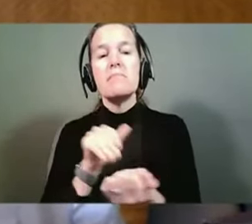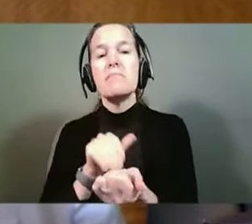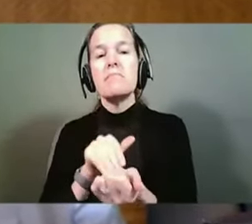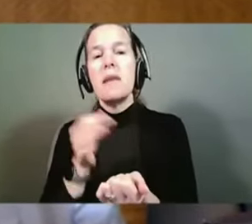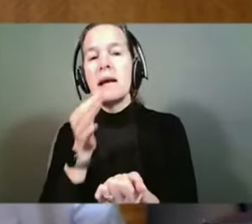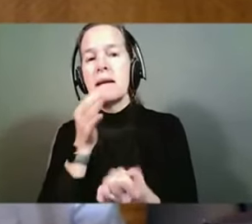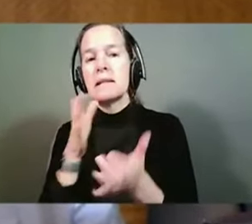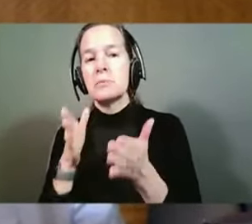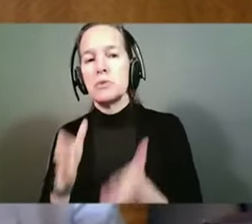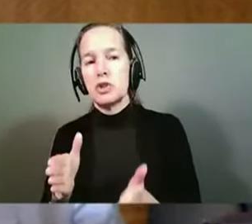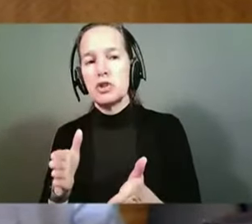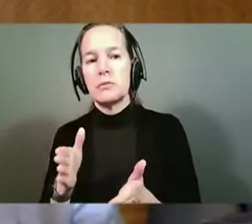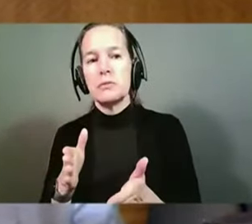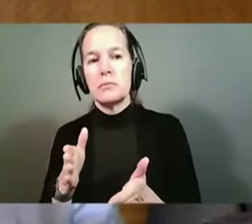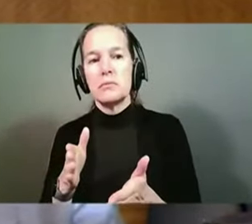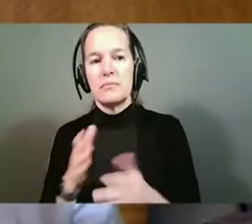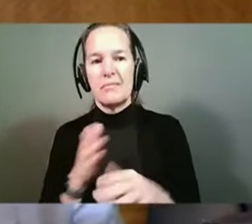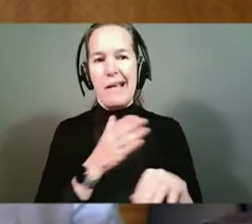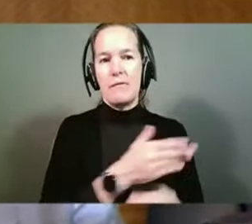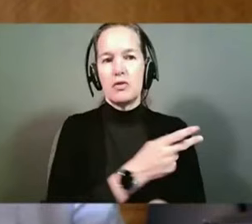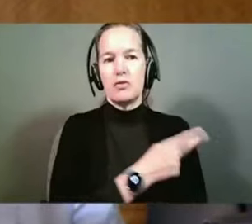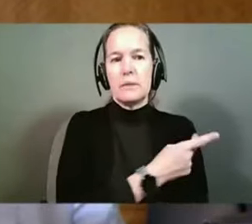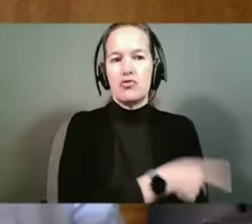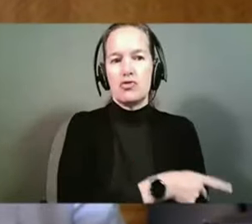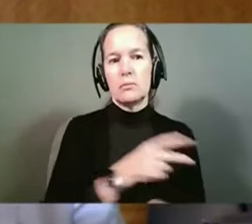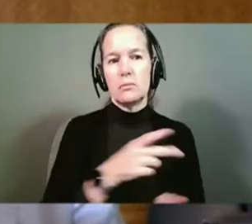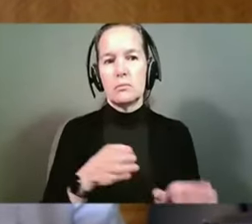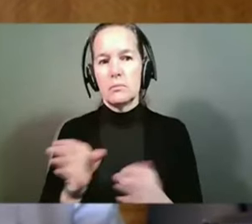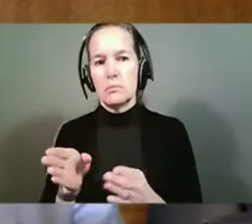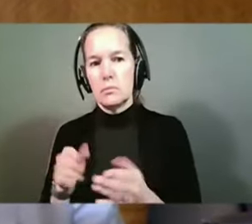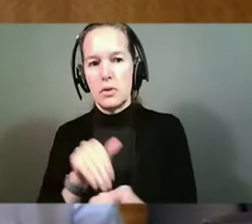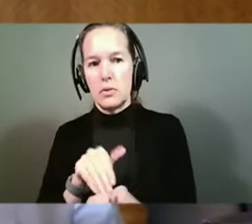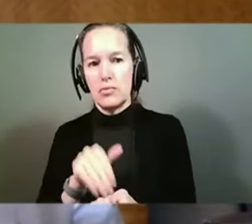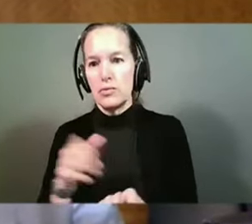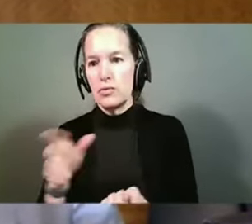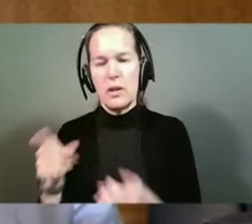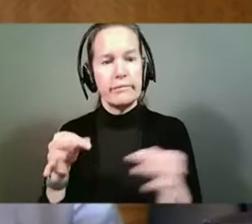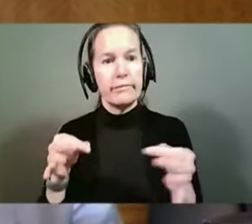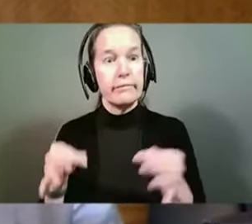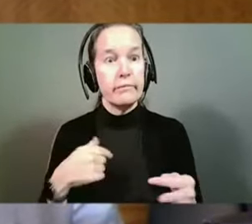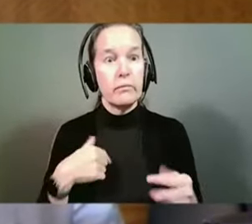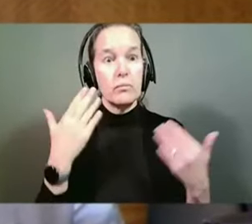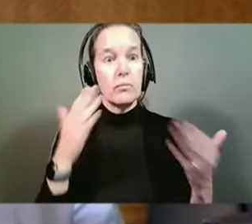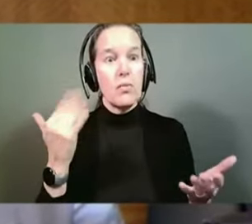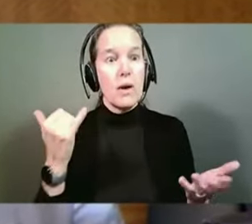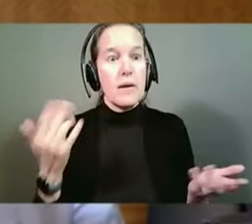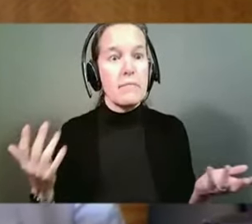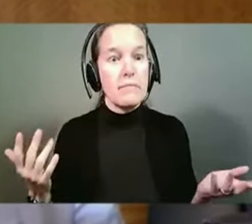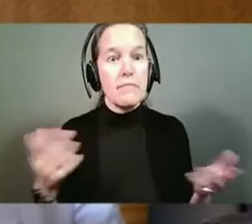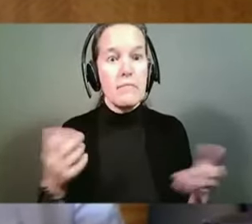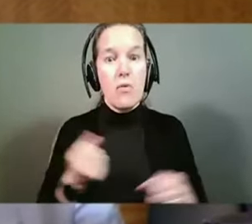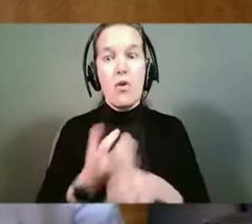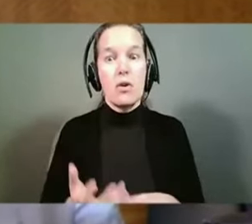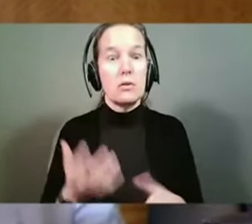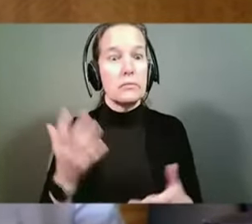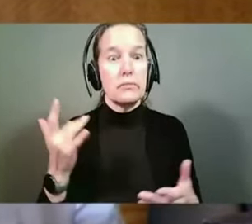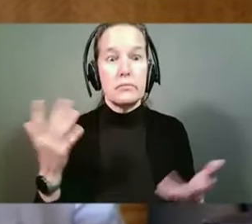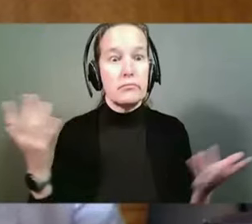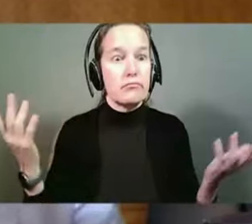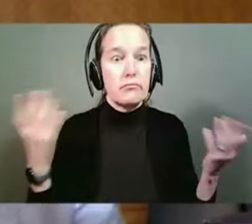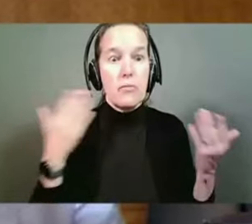patients, that we still don't know why, we don't know the cause of the disease, but this is what we do